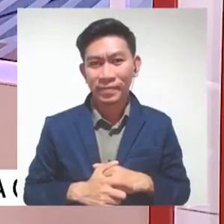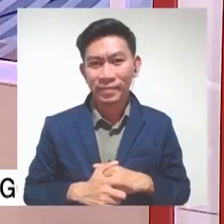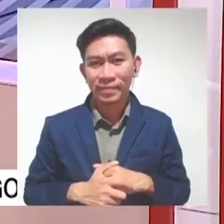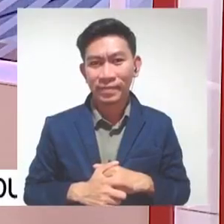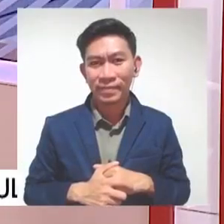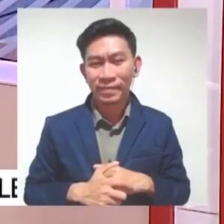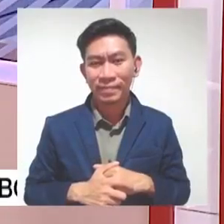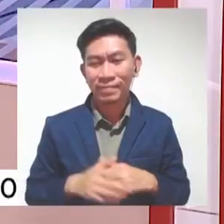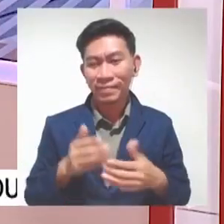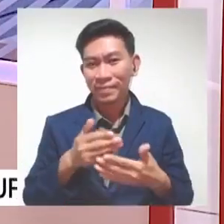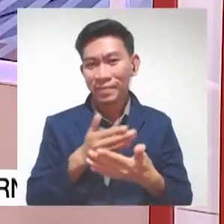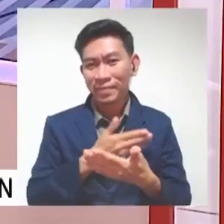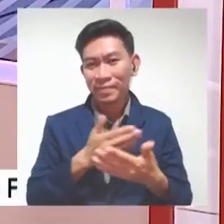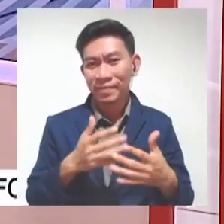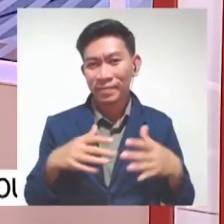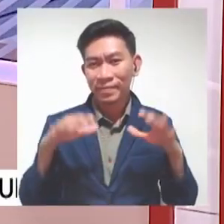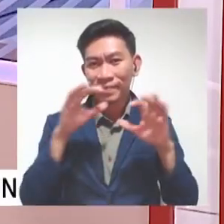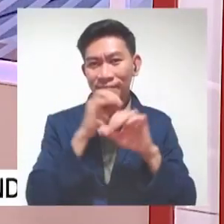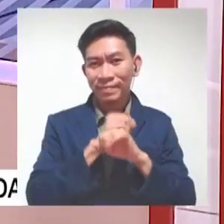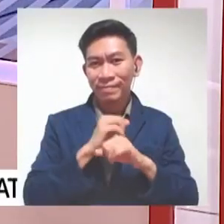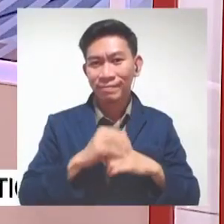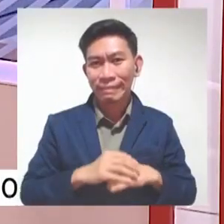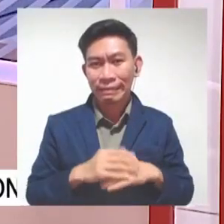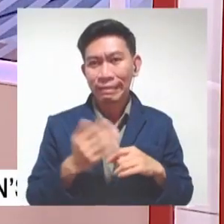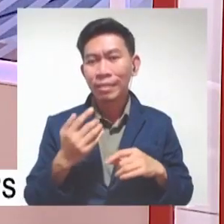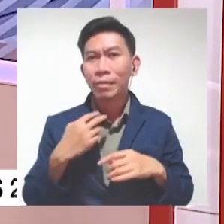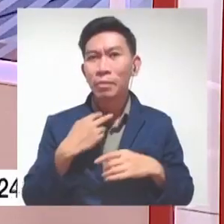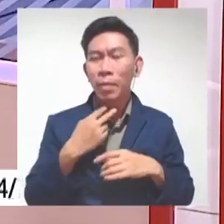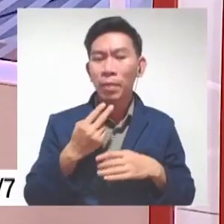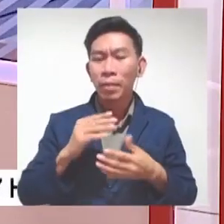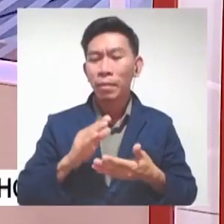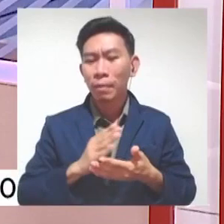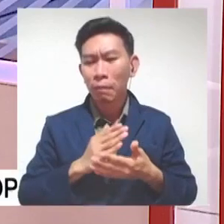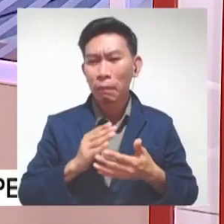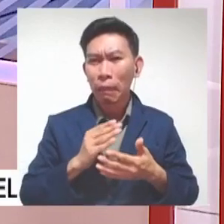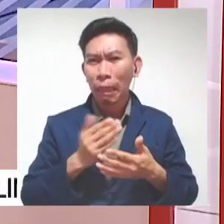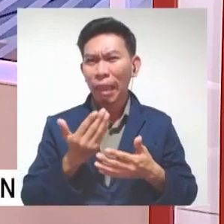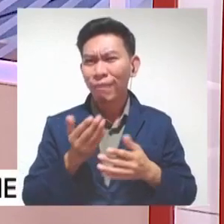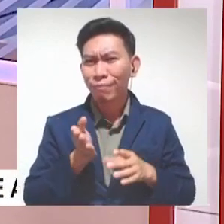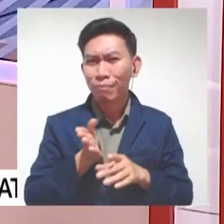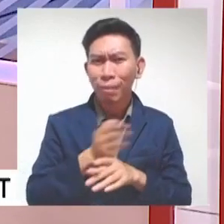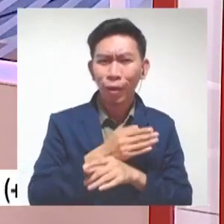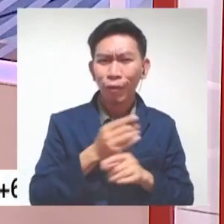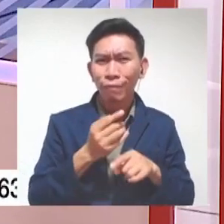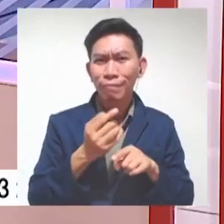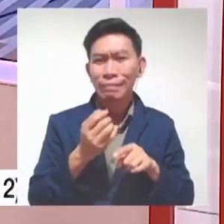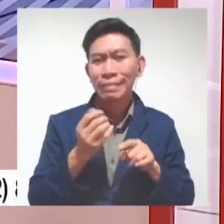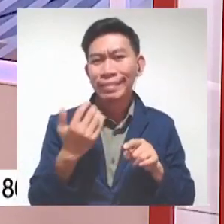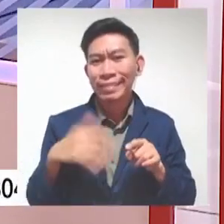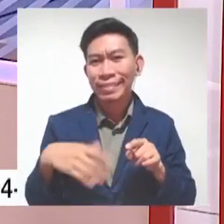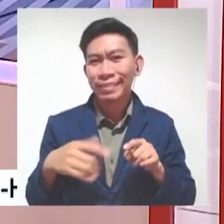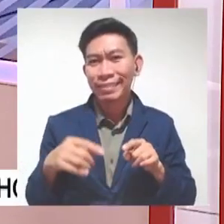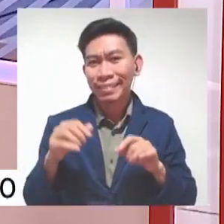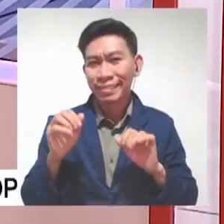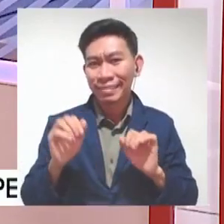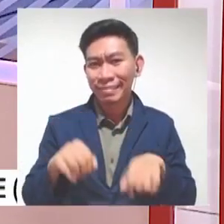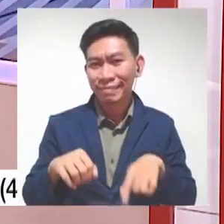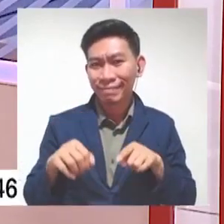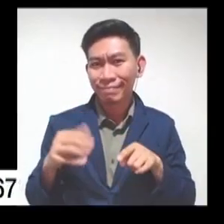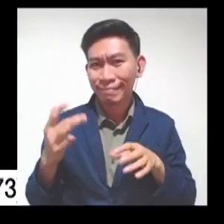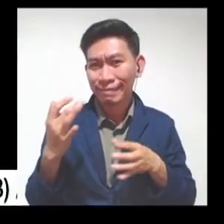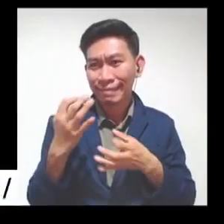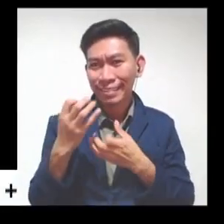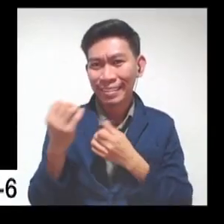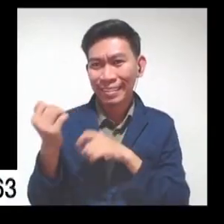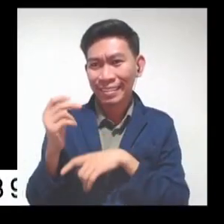Singing off-key can get one in trouble in a country where citizens are obsessed with karaoke or videoke, just like here in the Philippines. But in